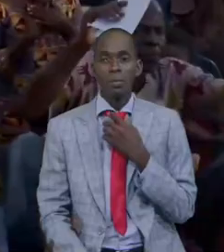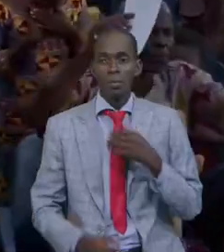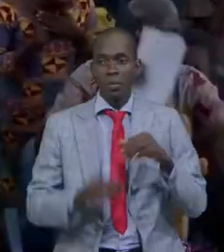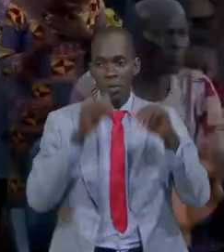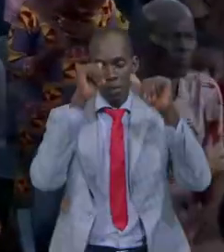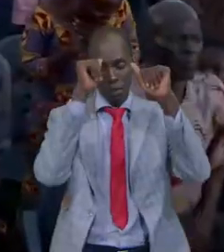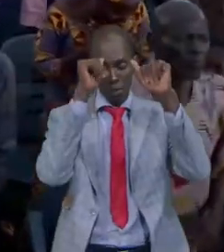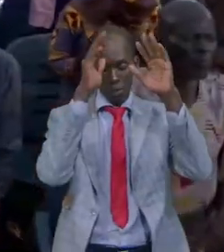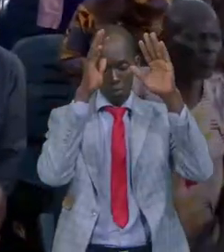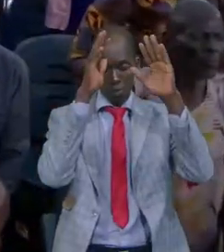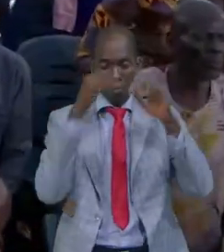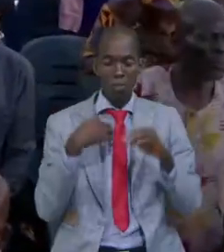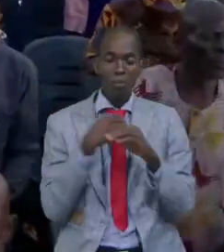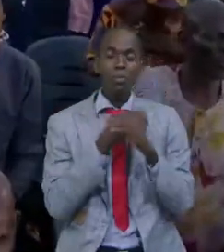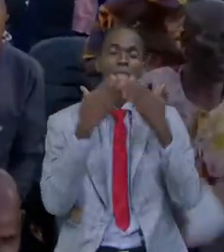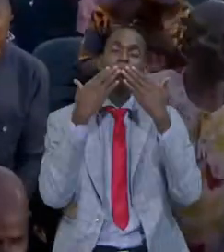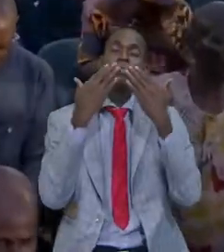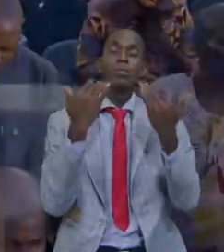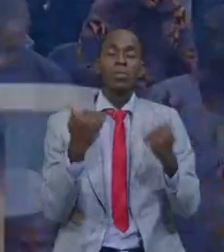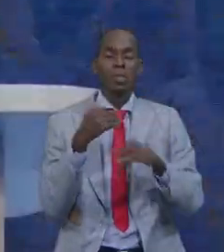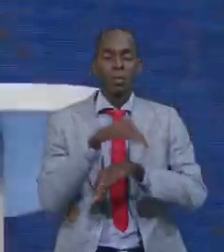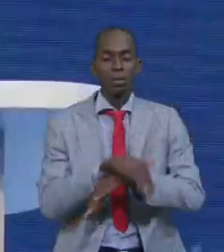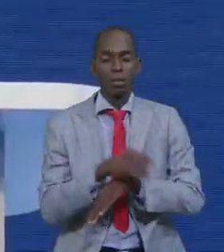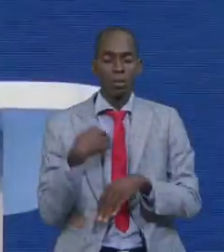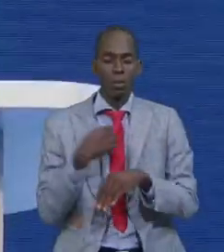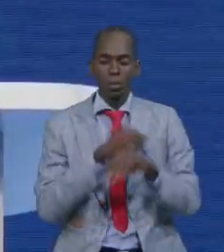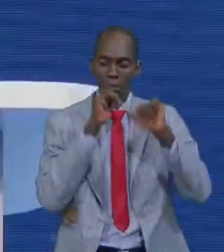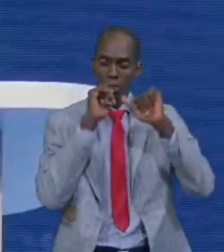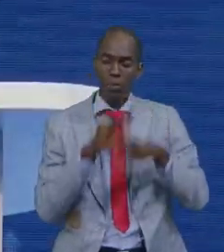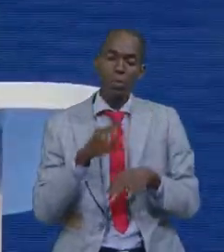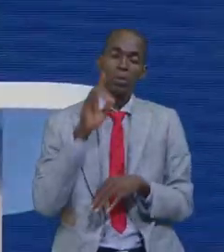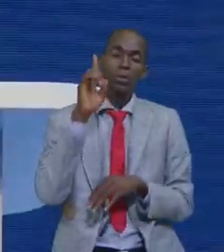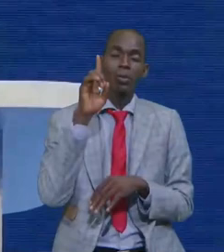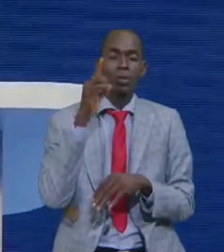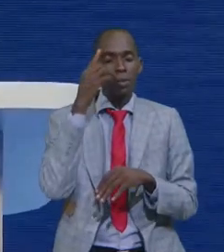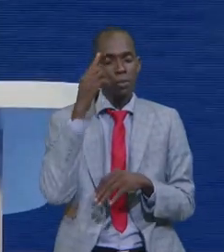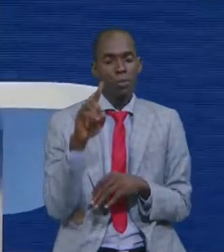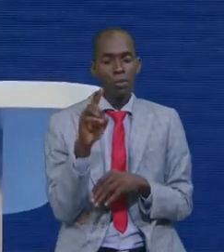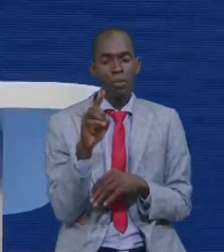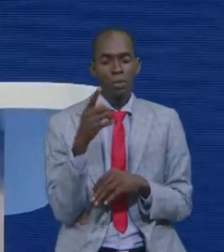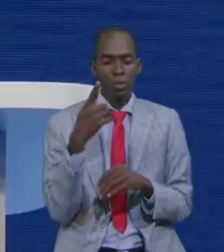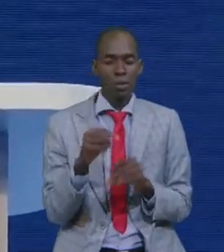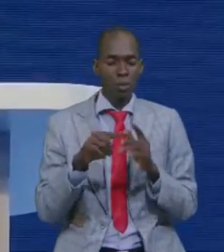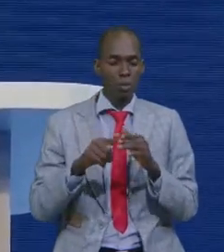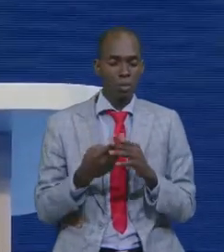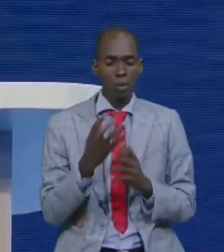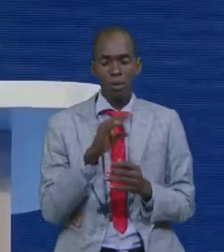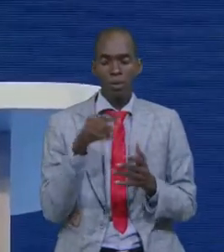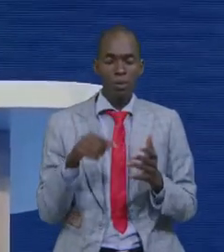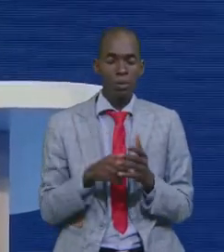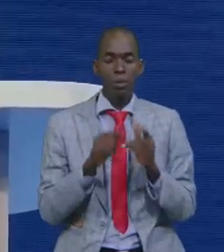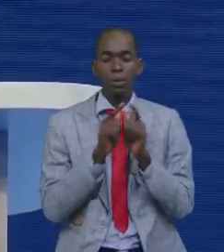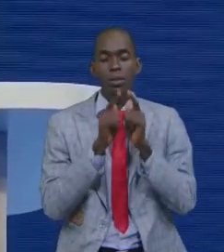Father, we thank you tonight. We bless you for the beginning of this